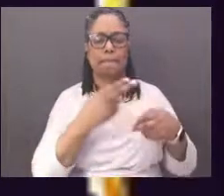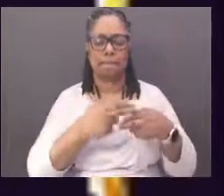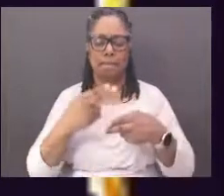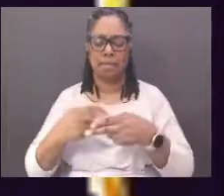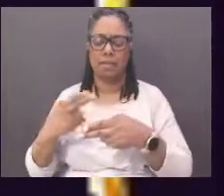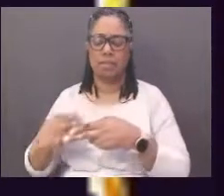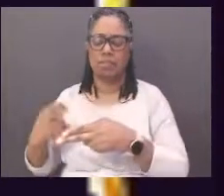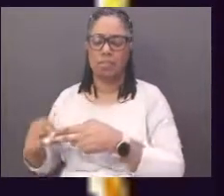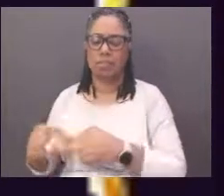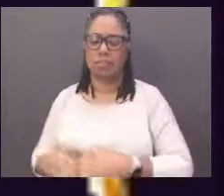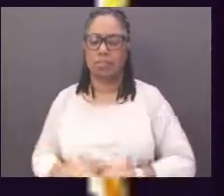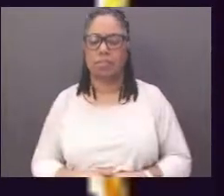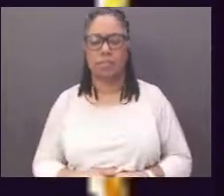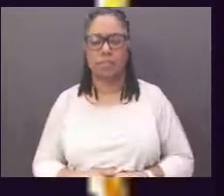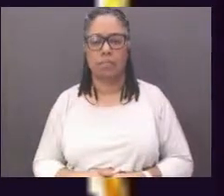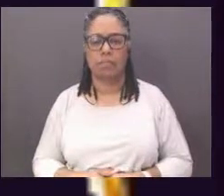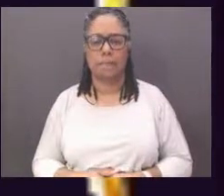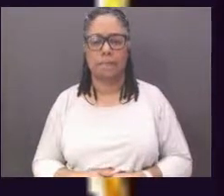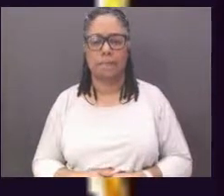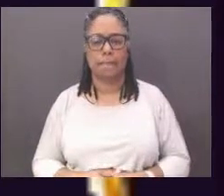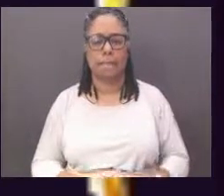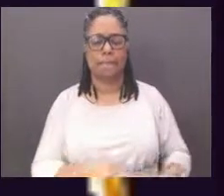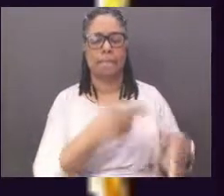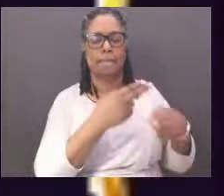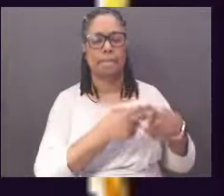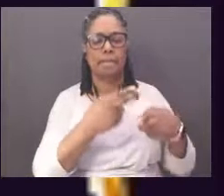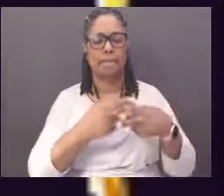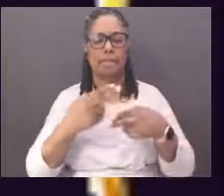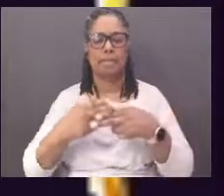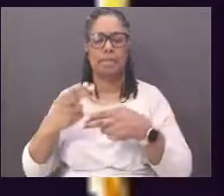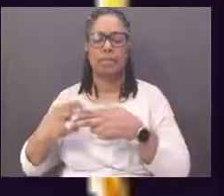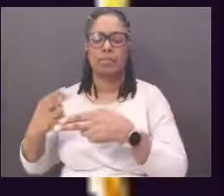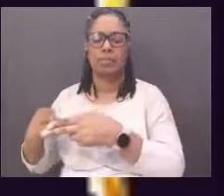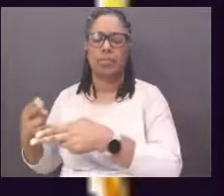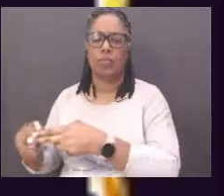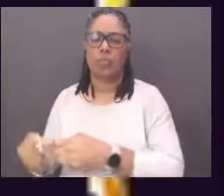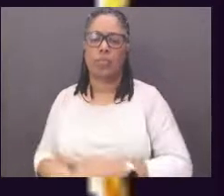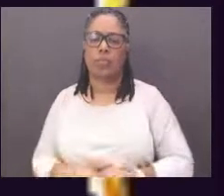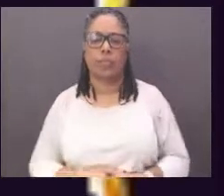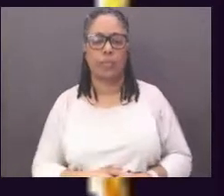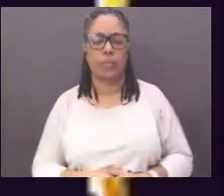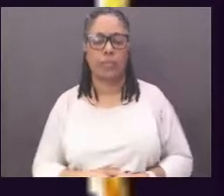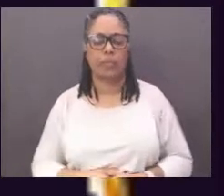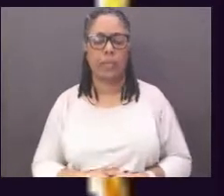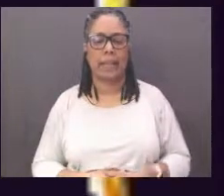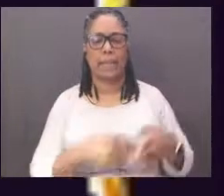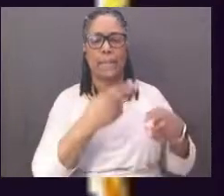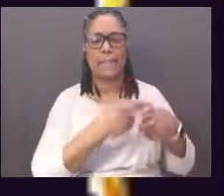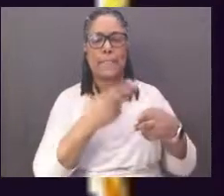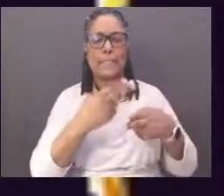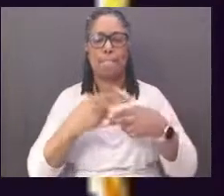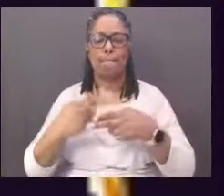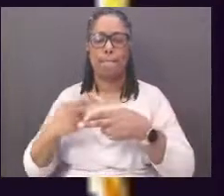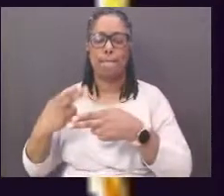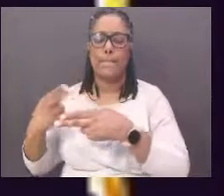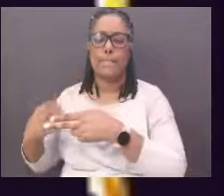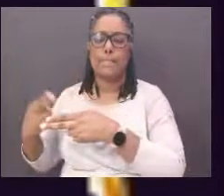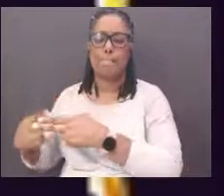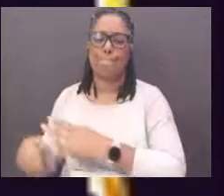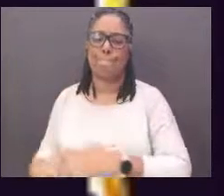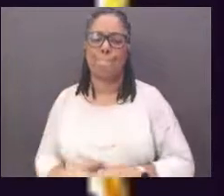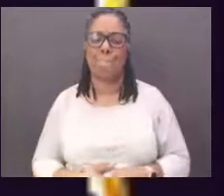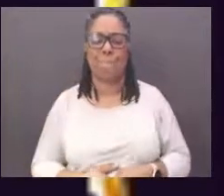family, his family, Wanda Robinson, Sheila Ray, John McCrary,